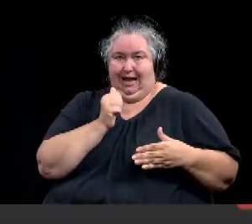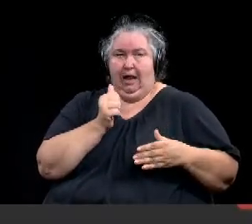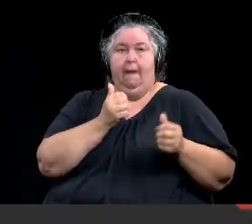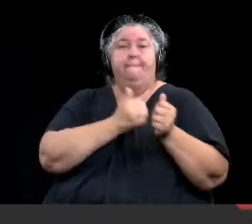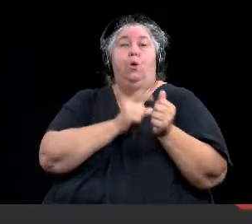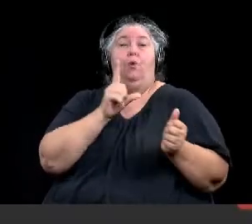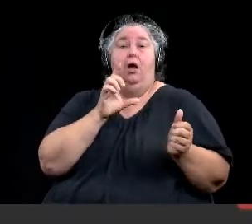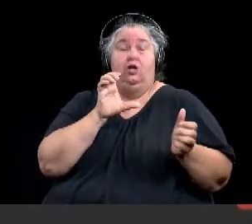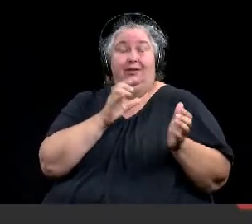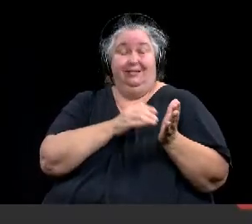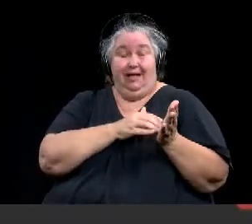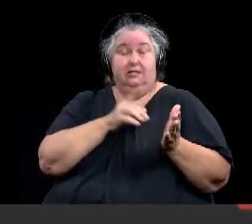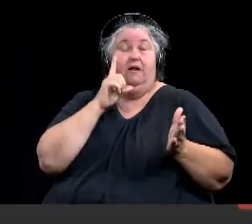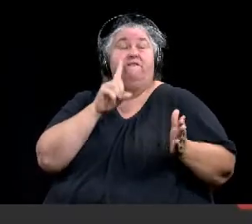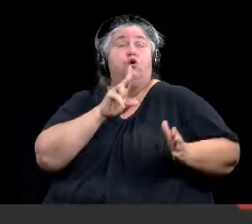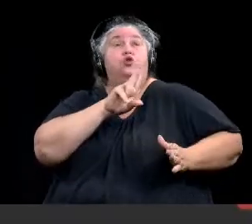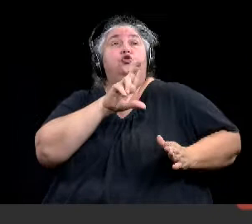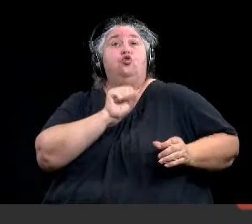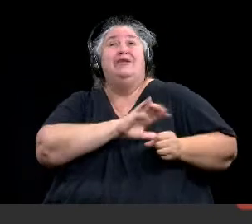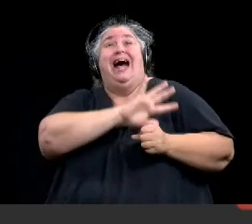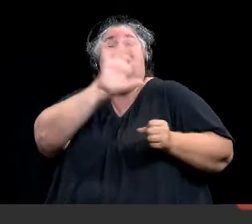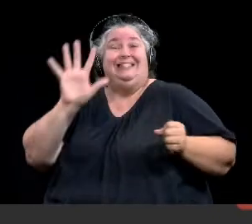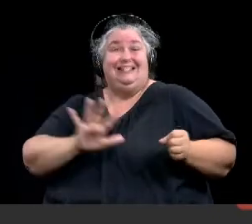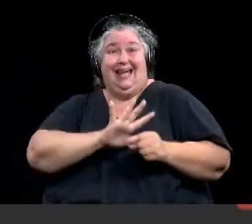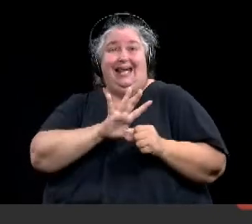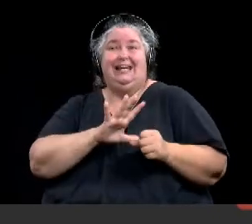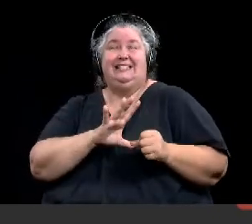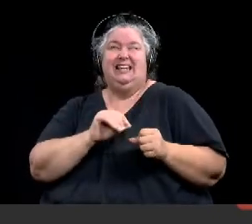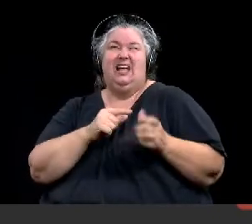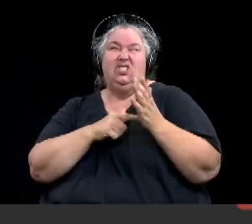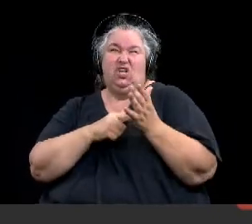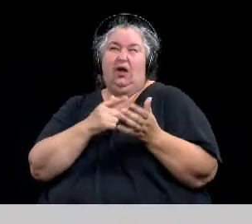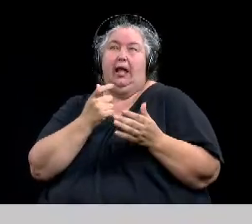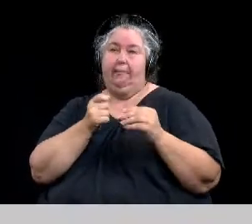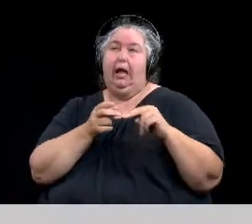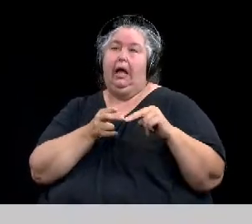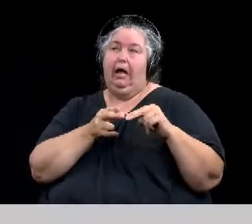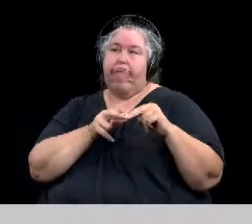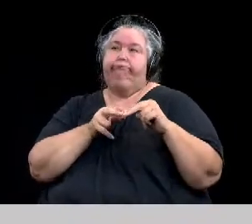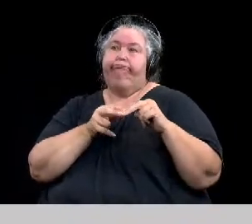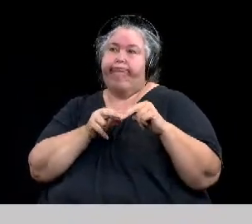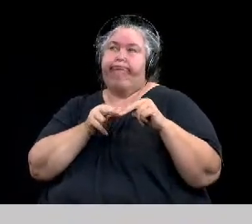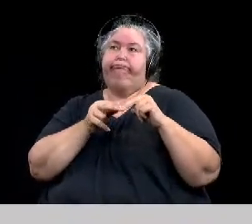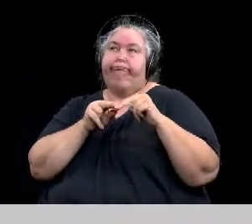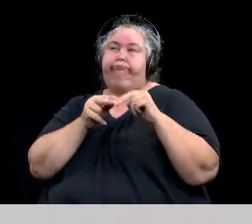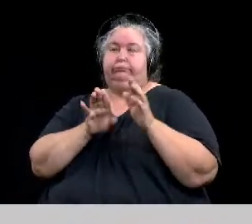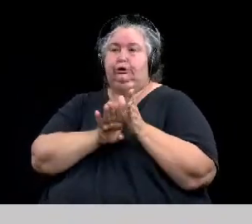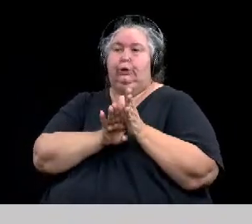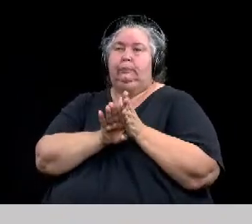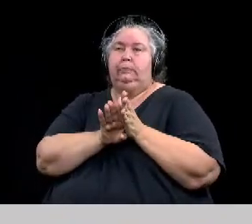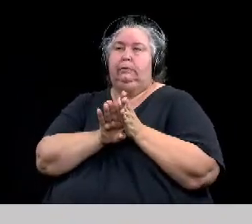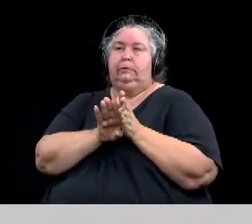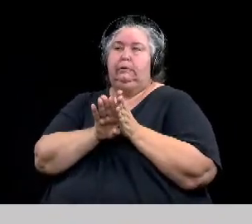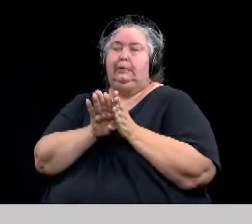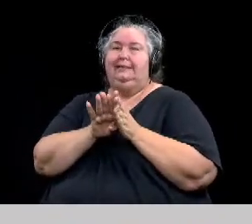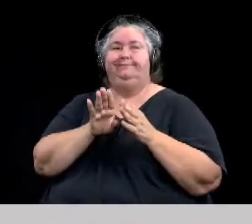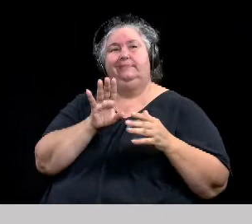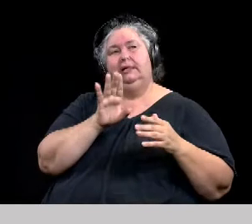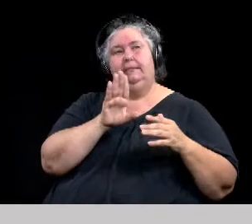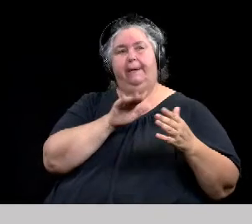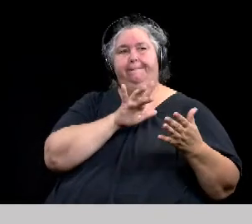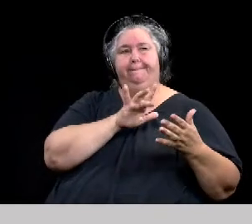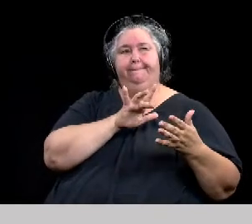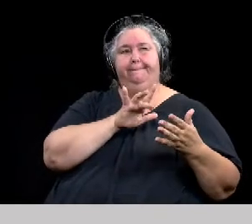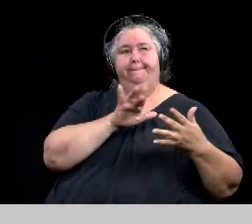States. I'd mentioned a steady gradual rise in cases. You can see here starting around middle of